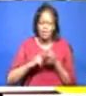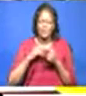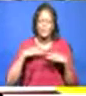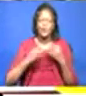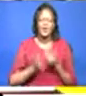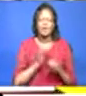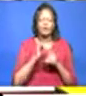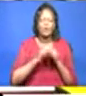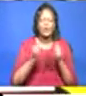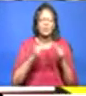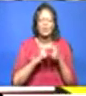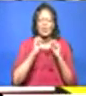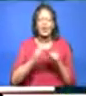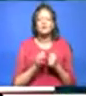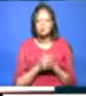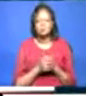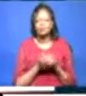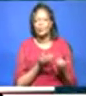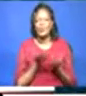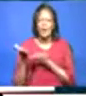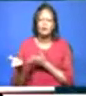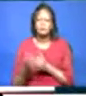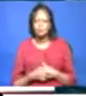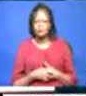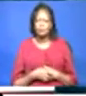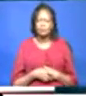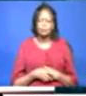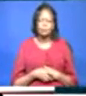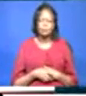that they can bring it to this facility. Nikiripotia kutoka Lamu, mimi ni Anburu.